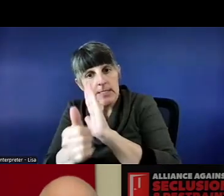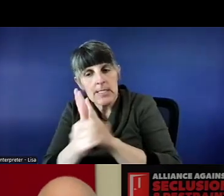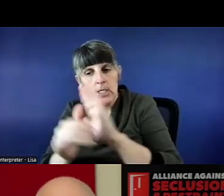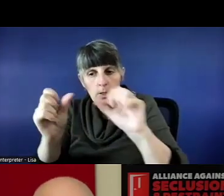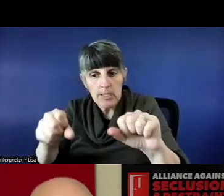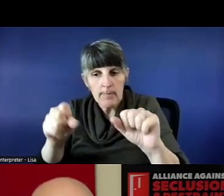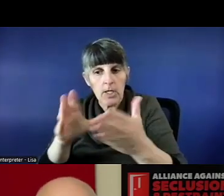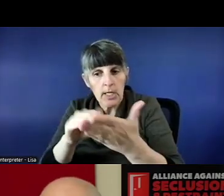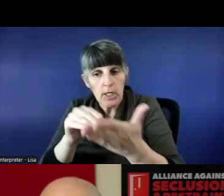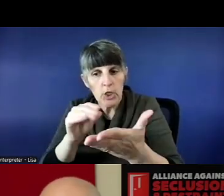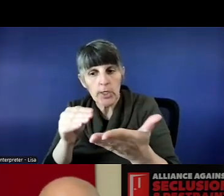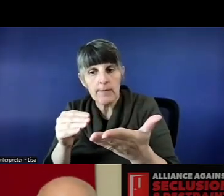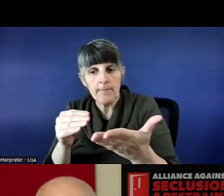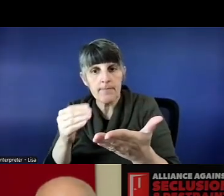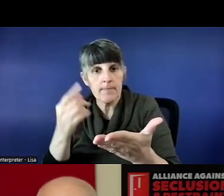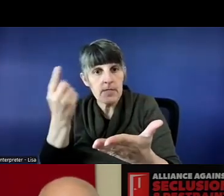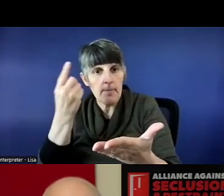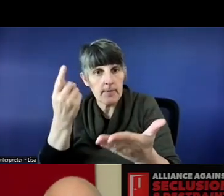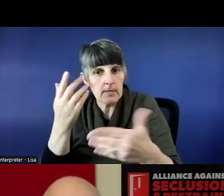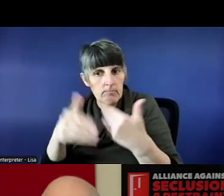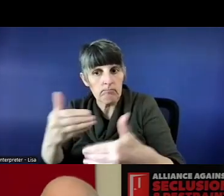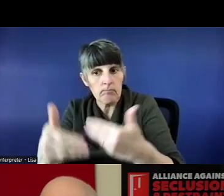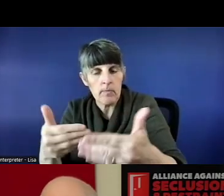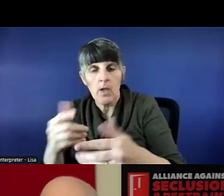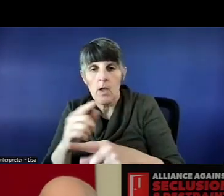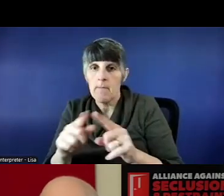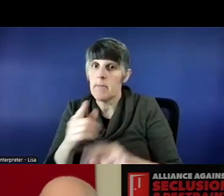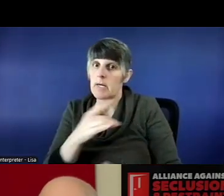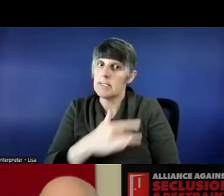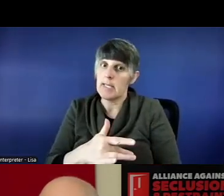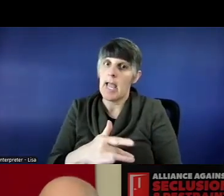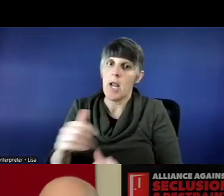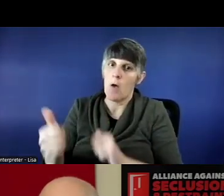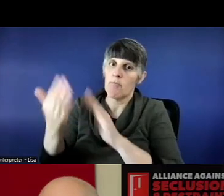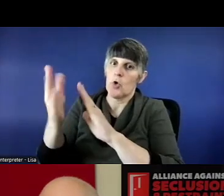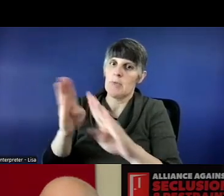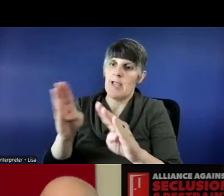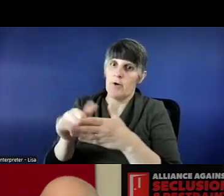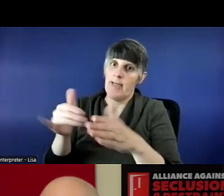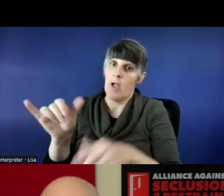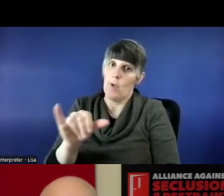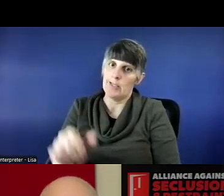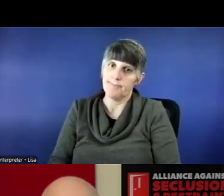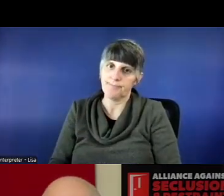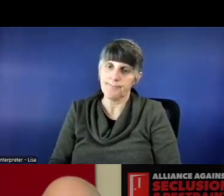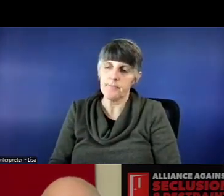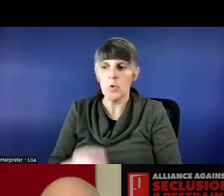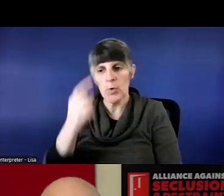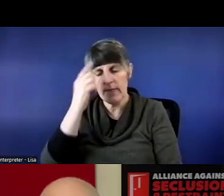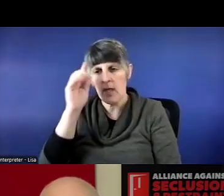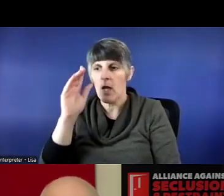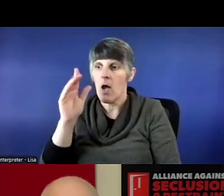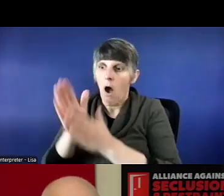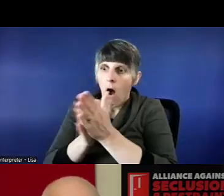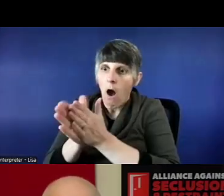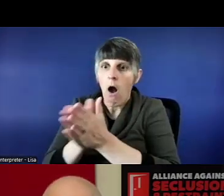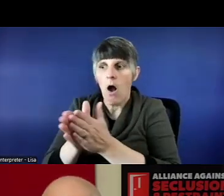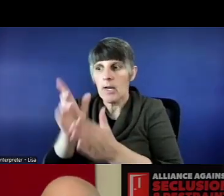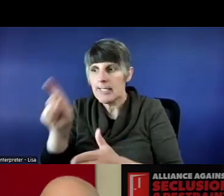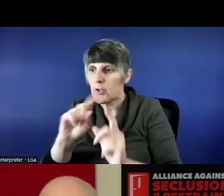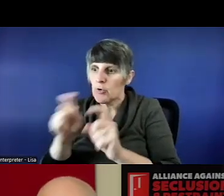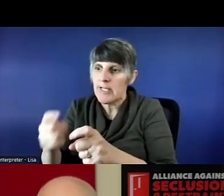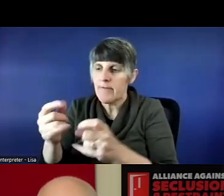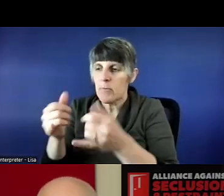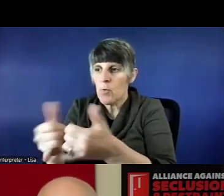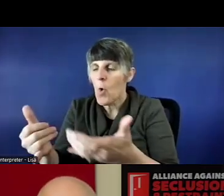ability, learning something along the way. But we very often approach behavior that way, where we think it's a matter of motivation and we say, okay,